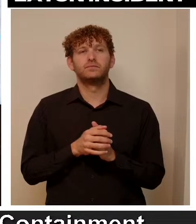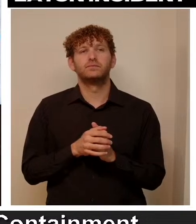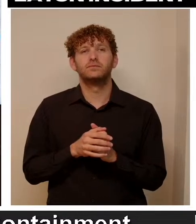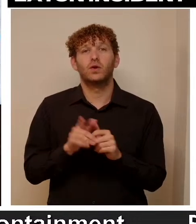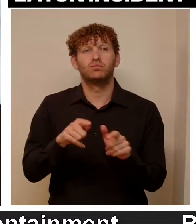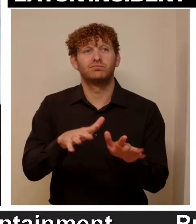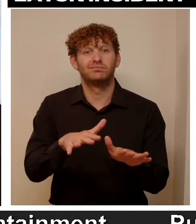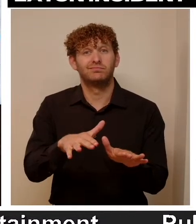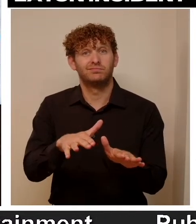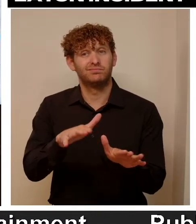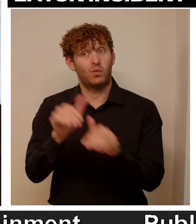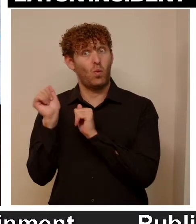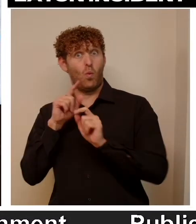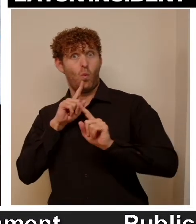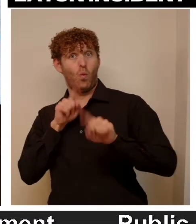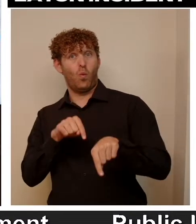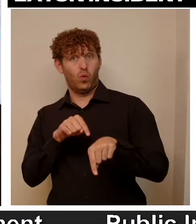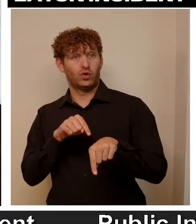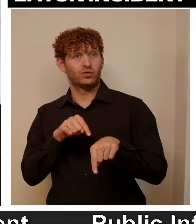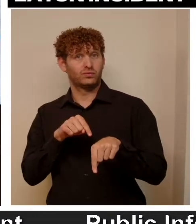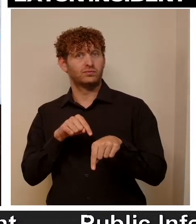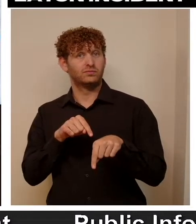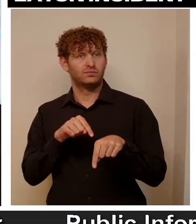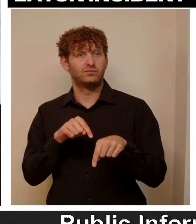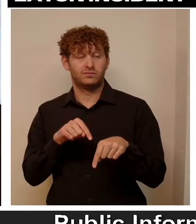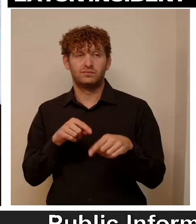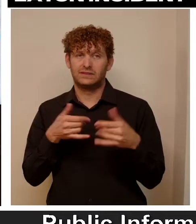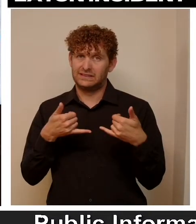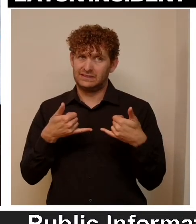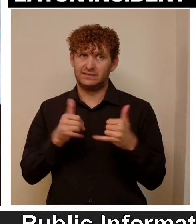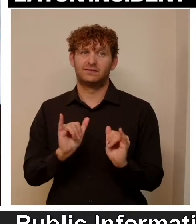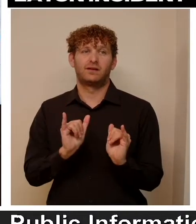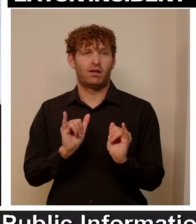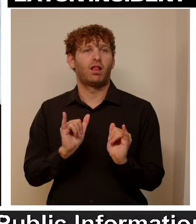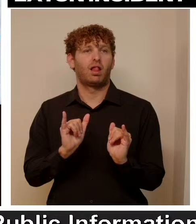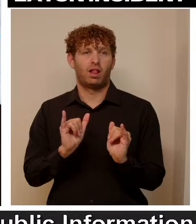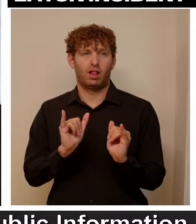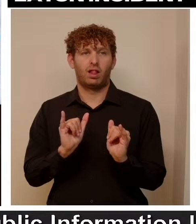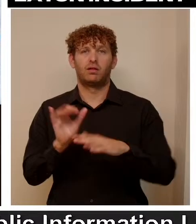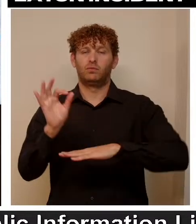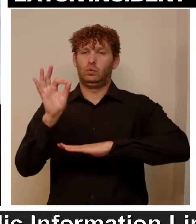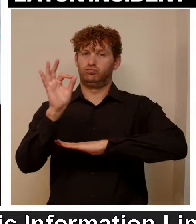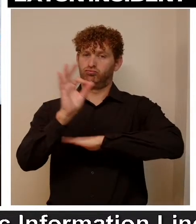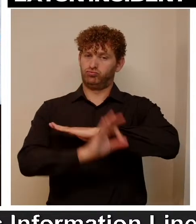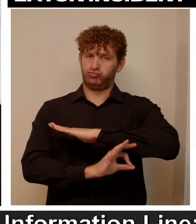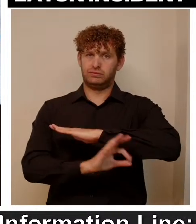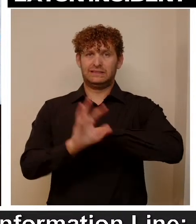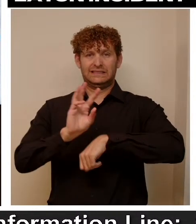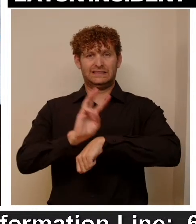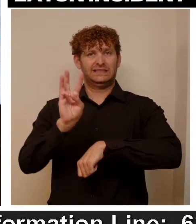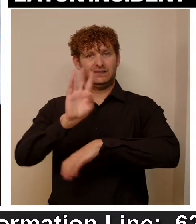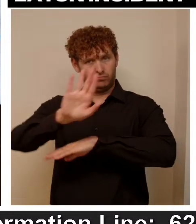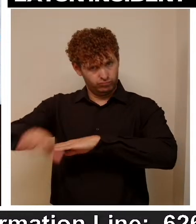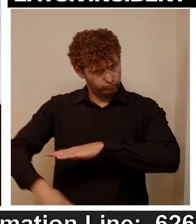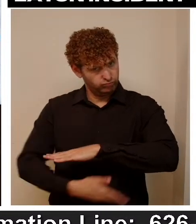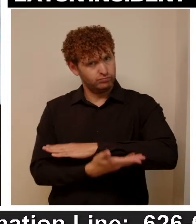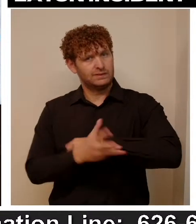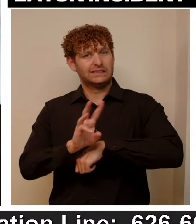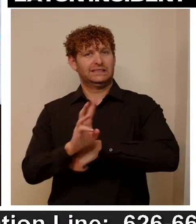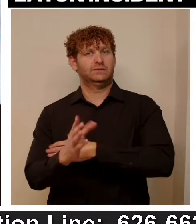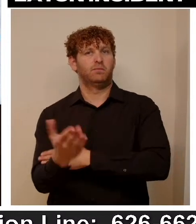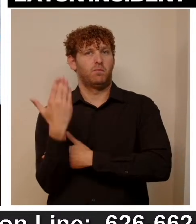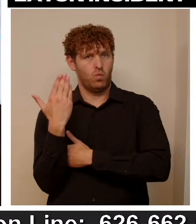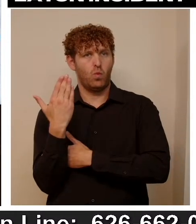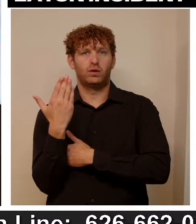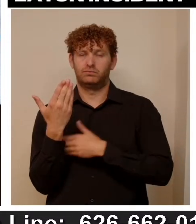area, and it still will be under the 6 p.m. to 6 a.m. curfew. The goal of the